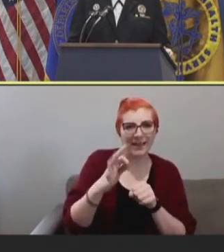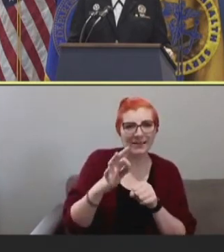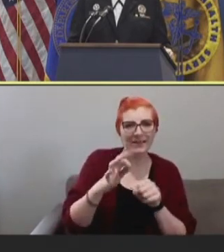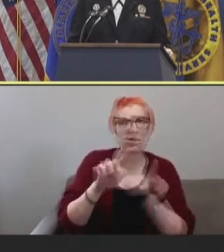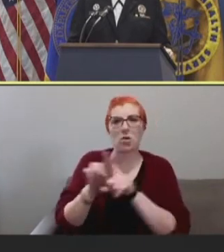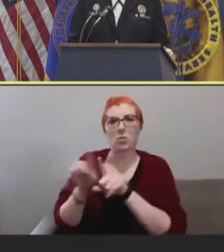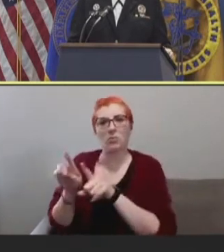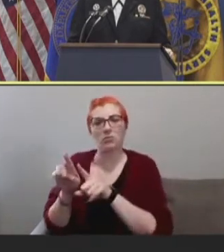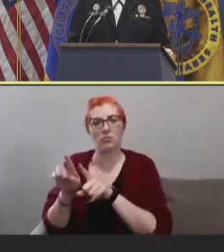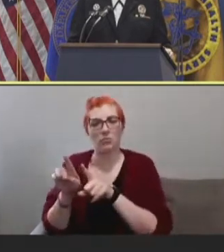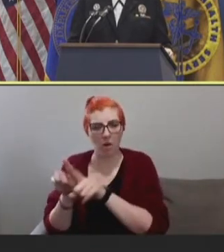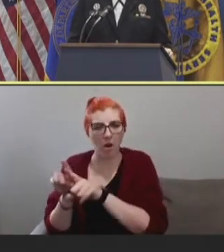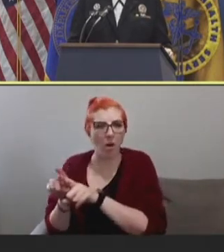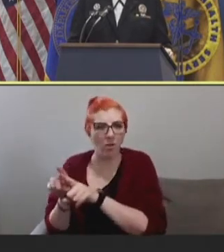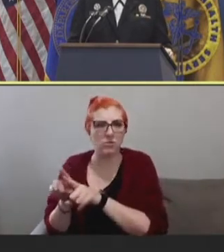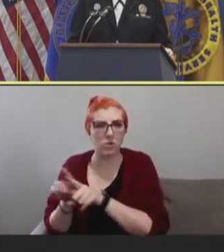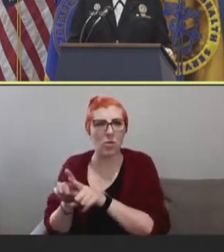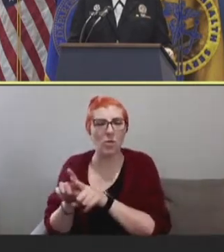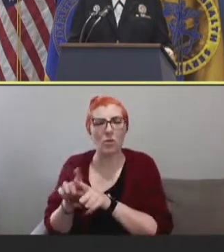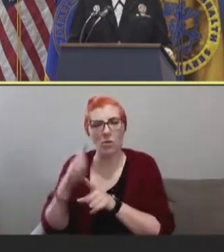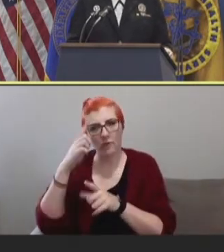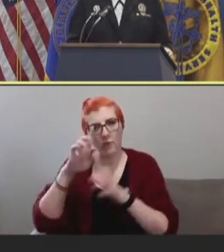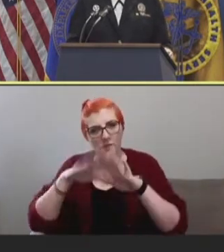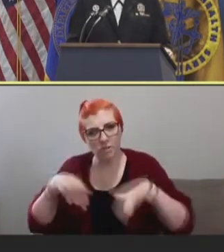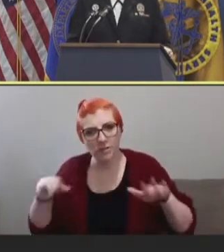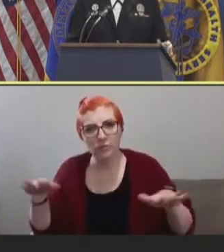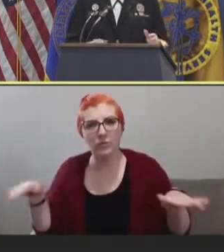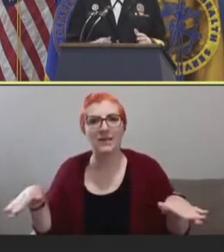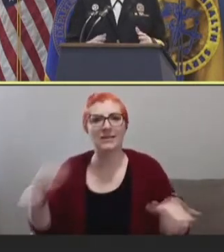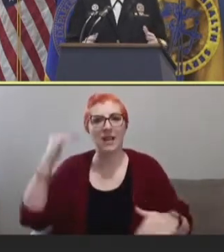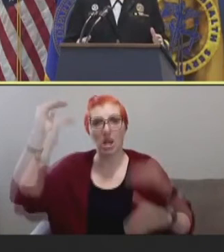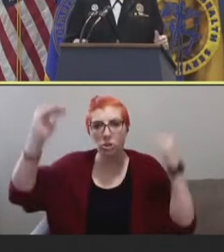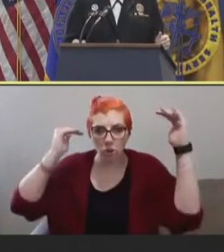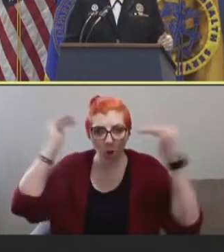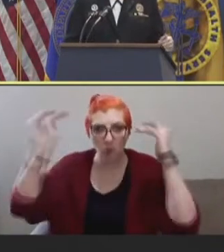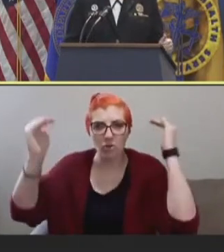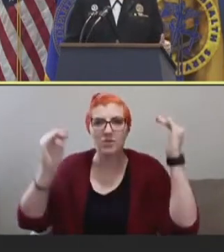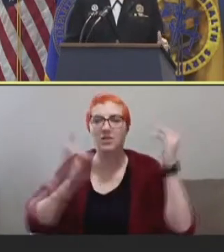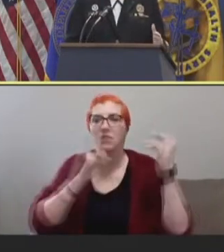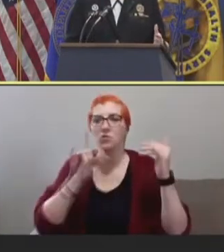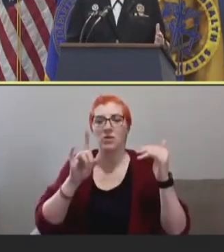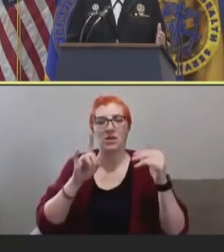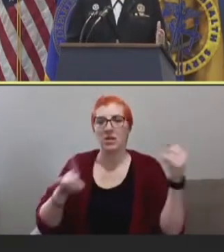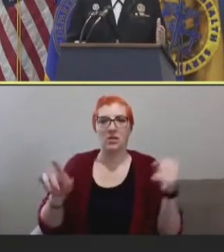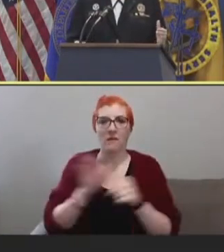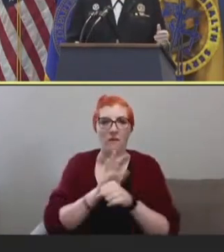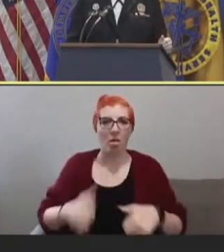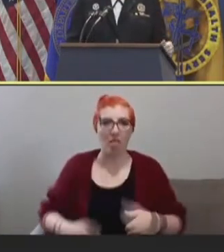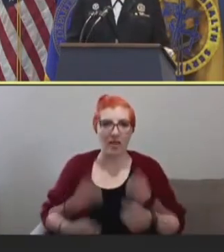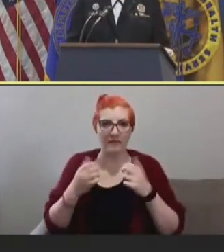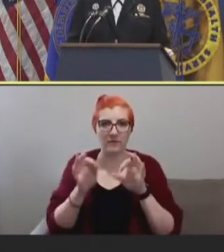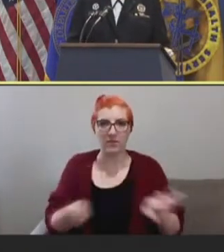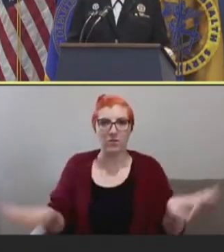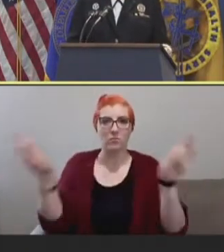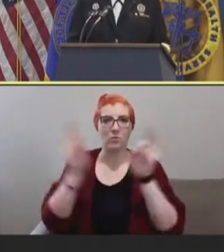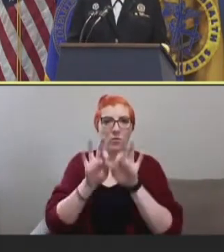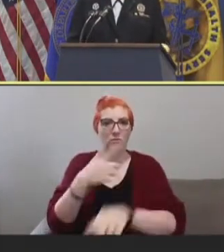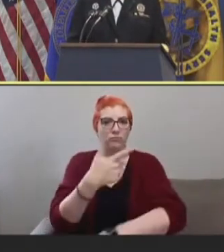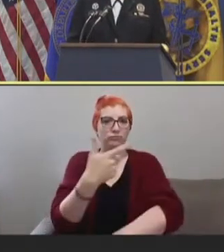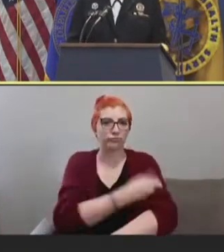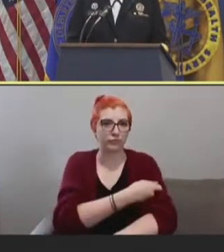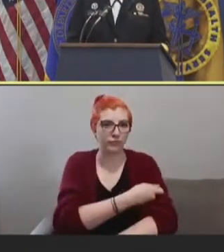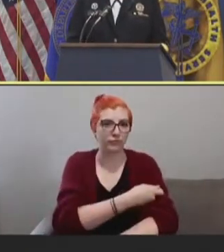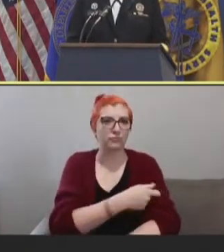the pandemic, but also for children and adults and really across the lifespan. So immunizations are truly one of